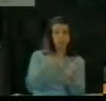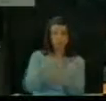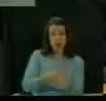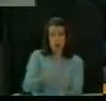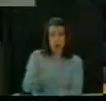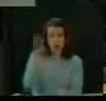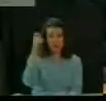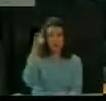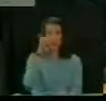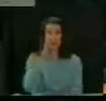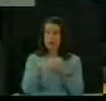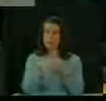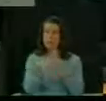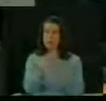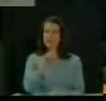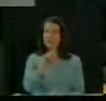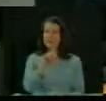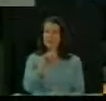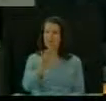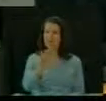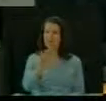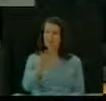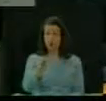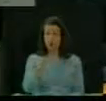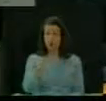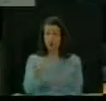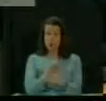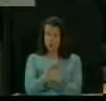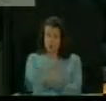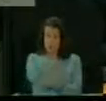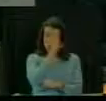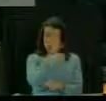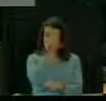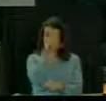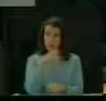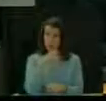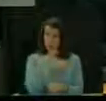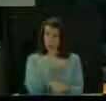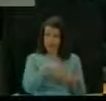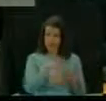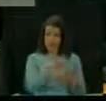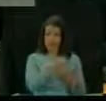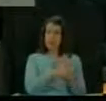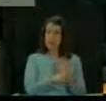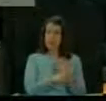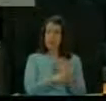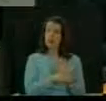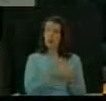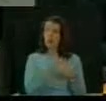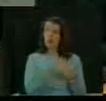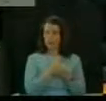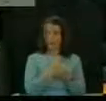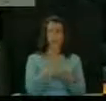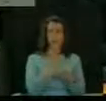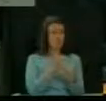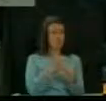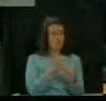You're talking about using David Connors. He works directly for commissioners in this state. I mean, we can make a vote